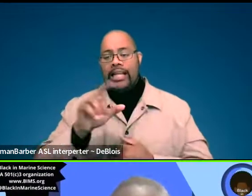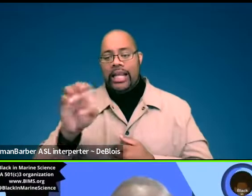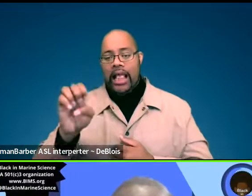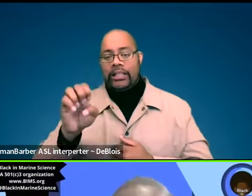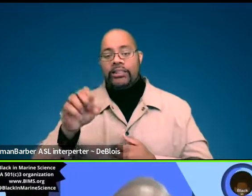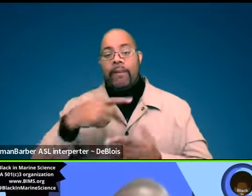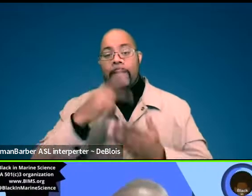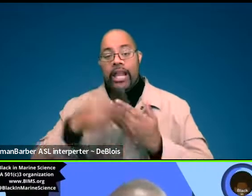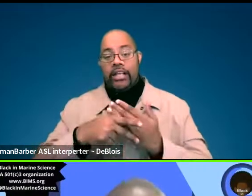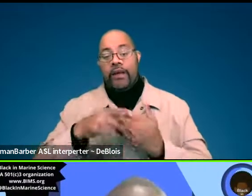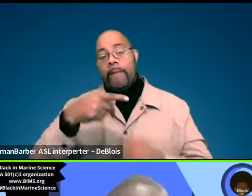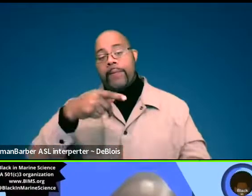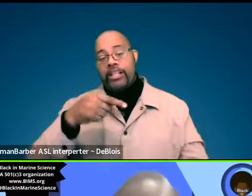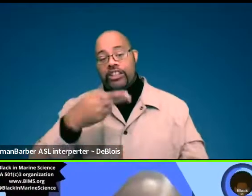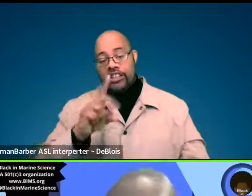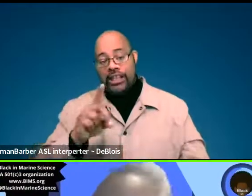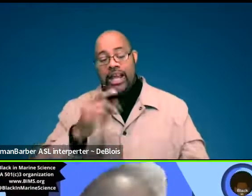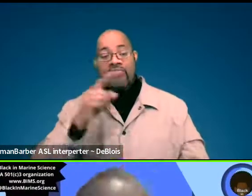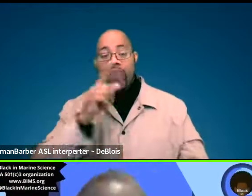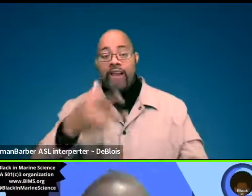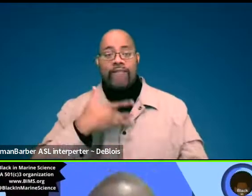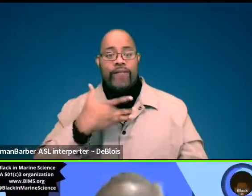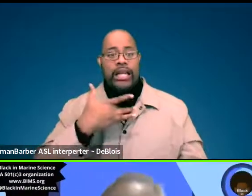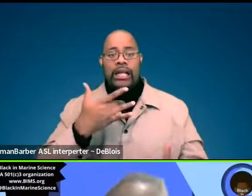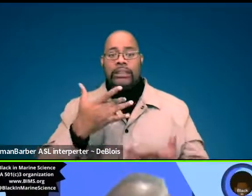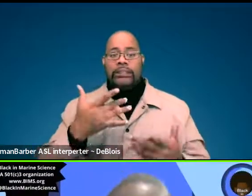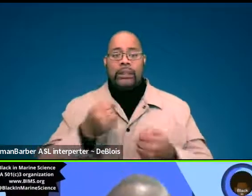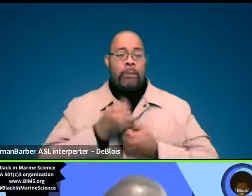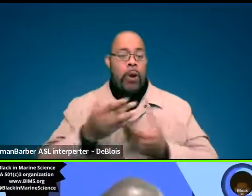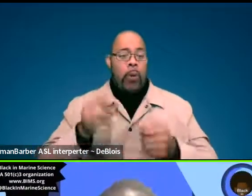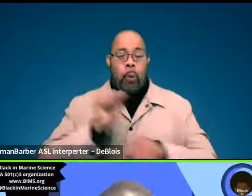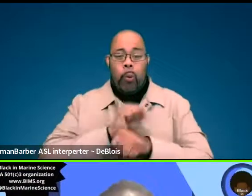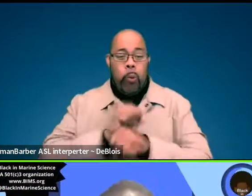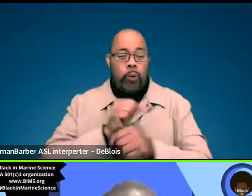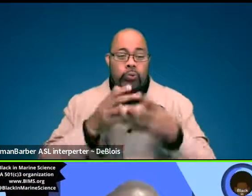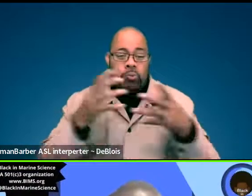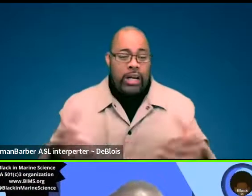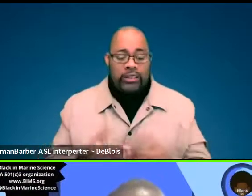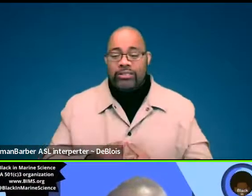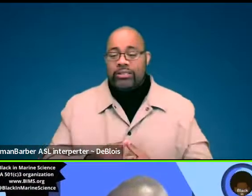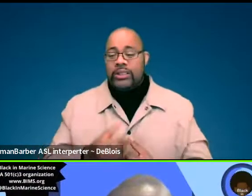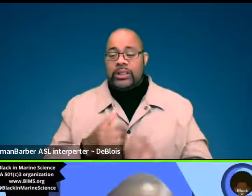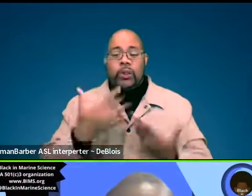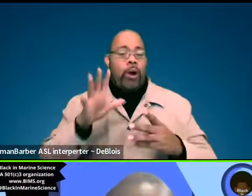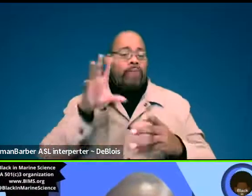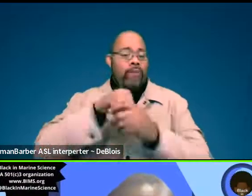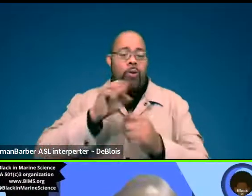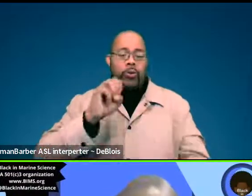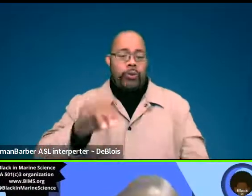and often feels so stretched thin that she's too exhausted to, touch social media.